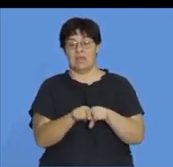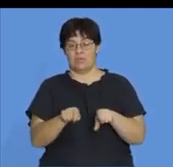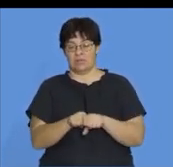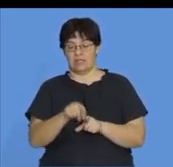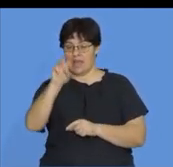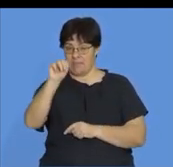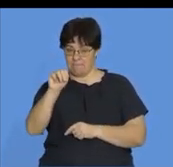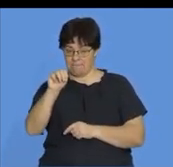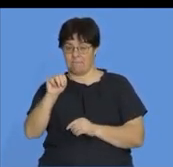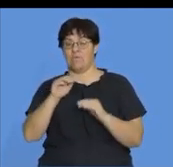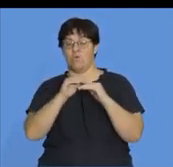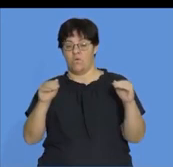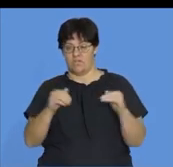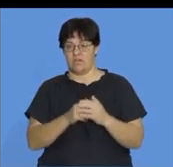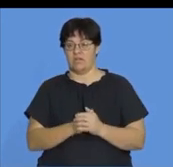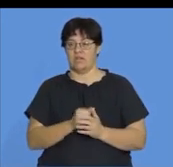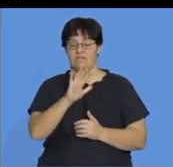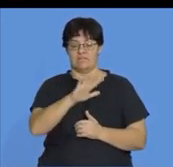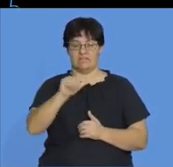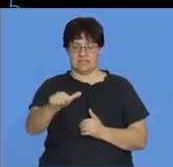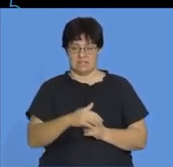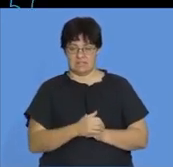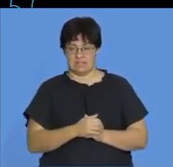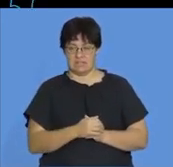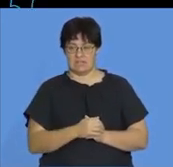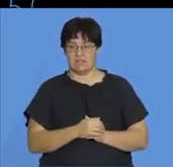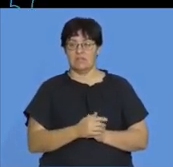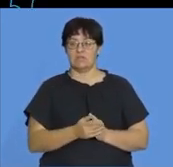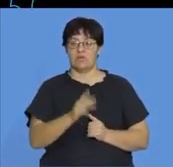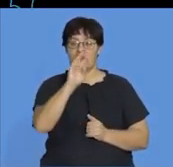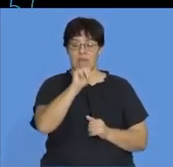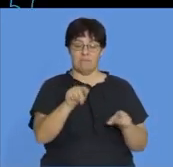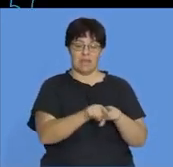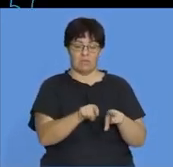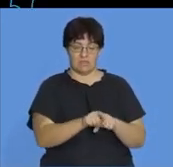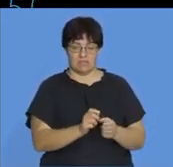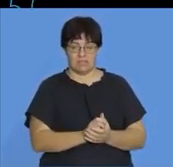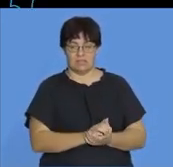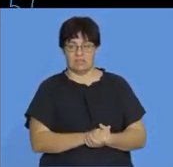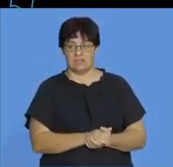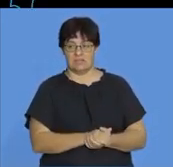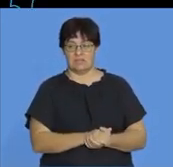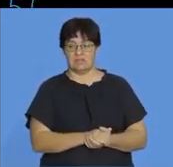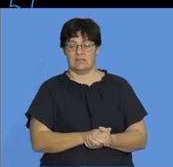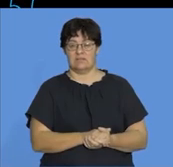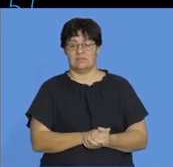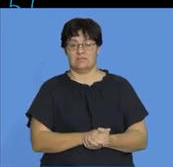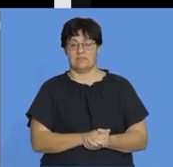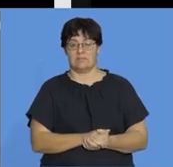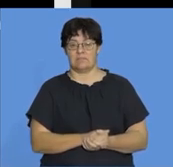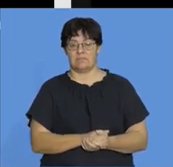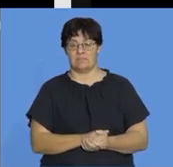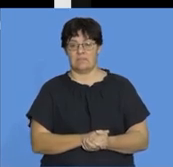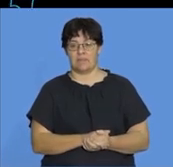okay, is equals to whatever mass we're looking for over 56. So the unreacted mass is actually that